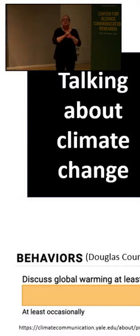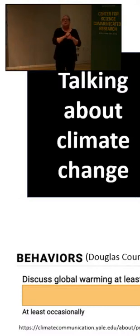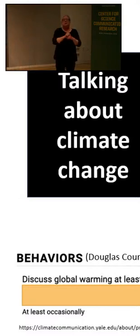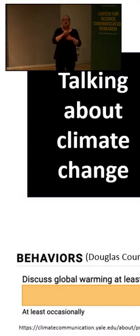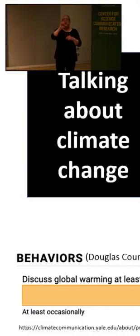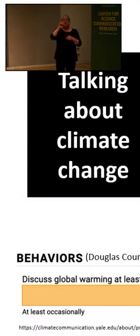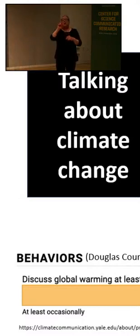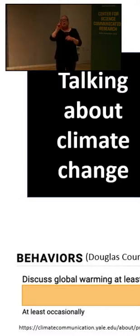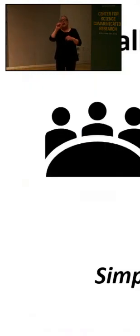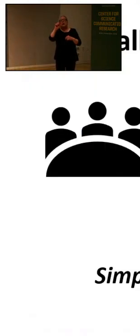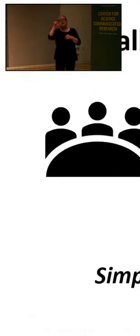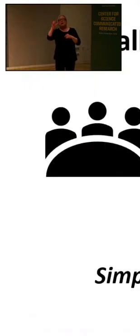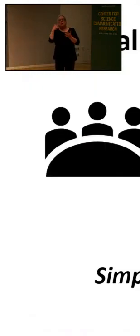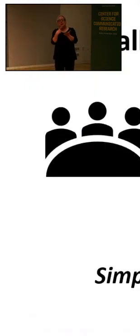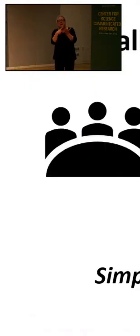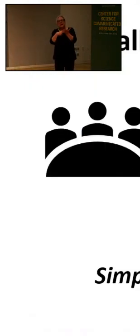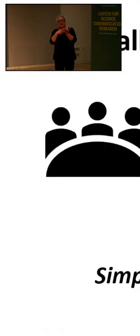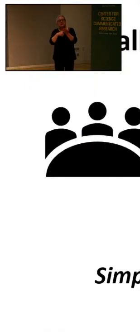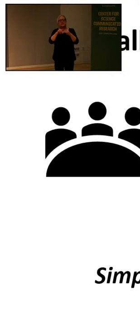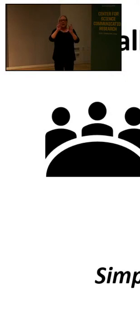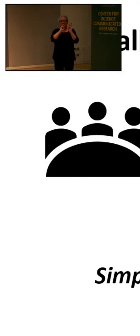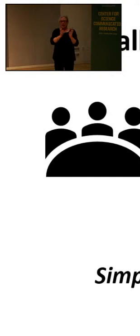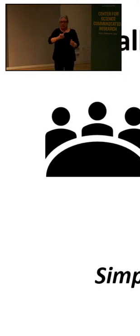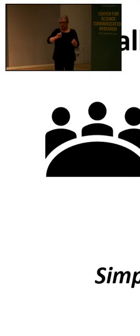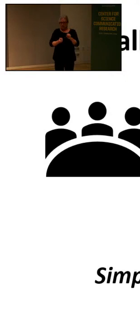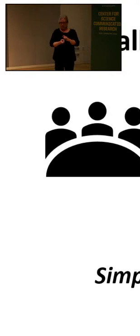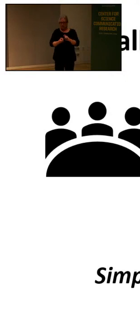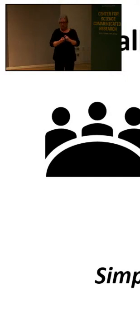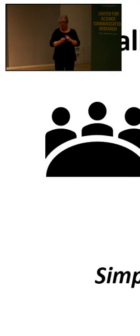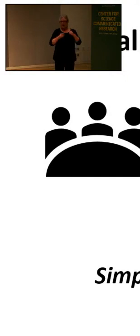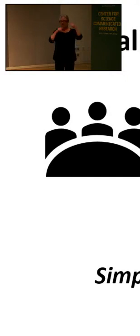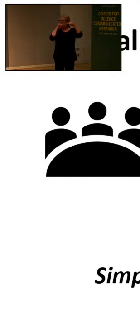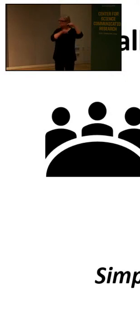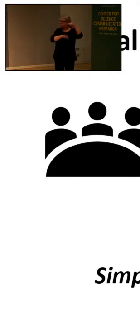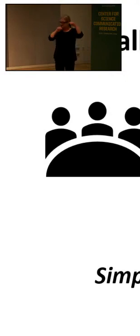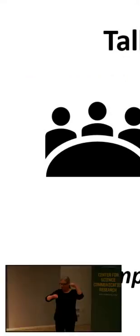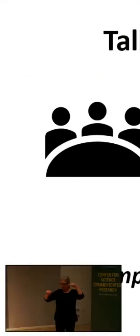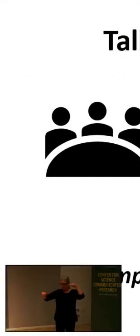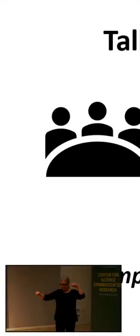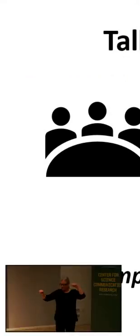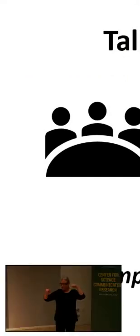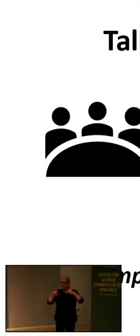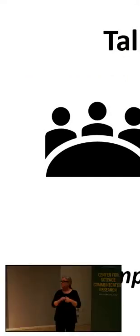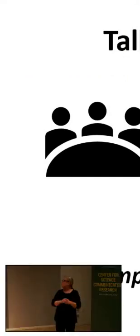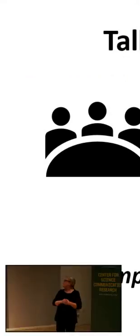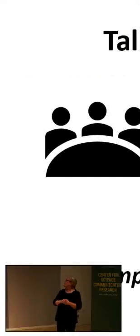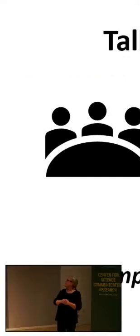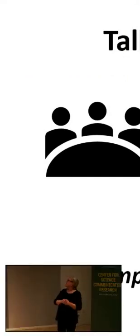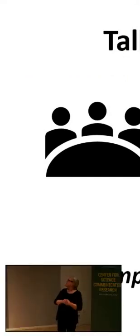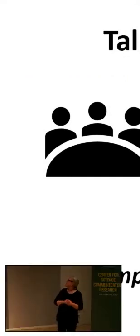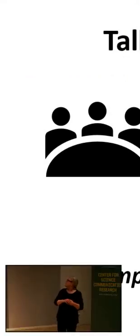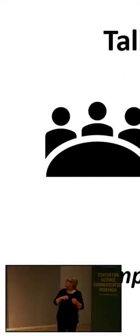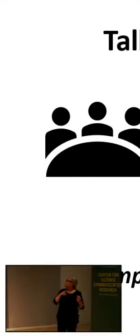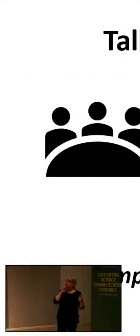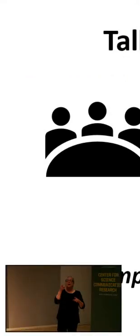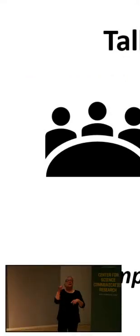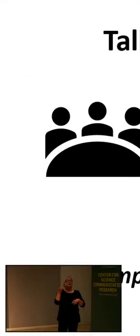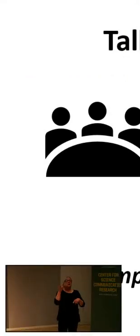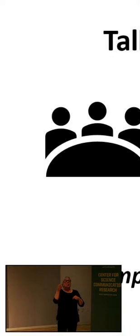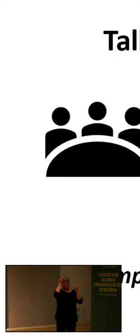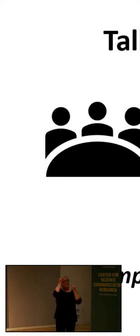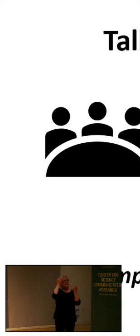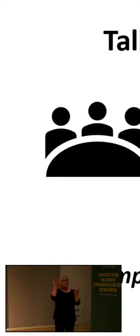So how do you talk about climate change? Well, here are some best practices. This actually comes from Ed Maybach as far as